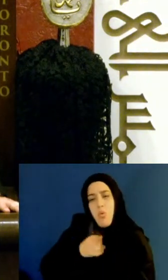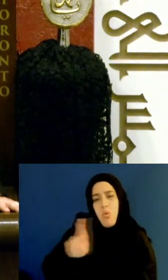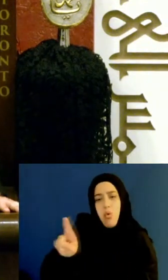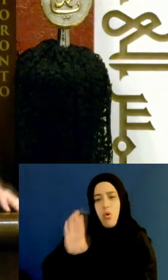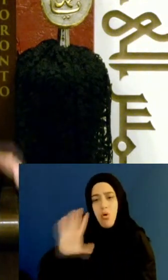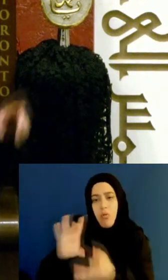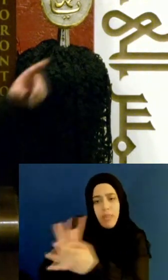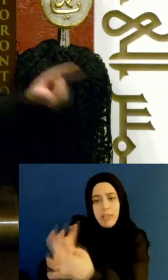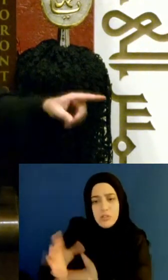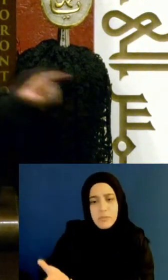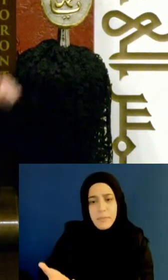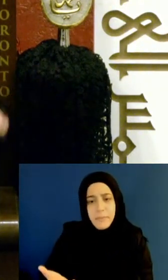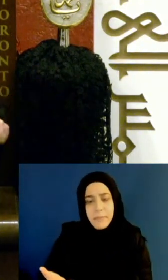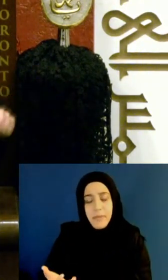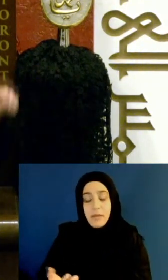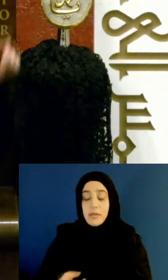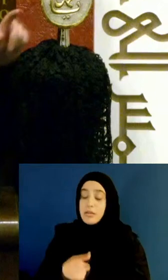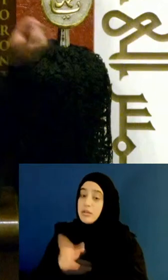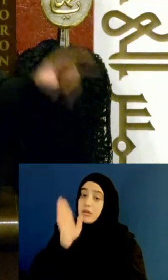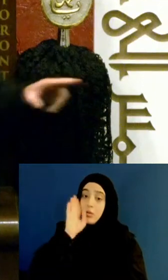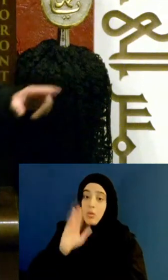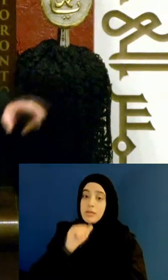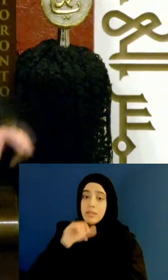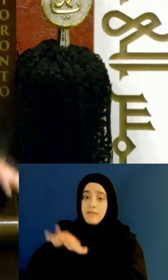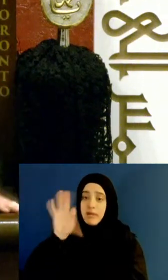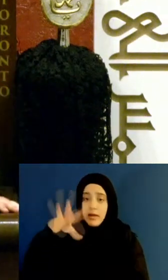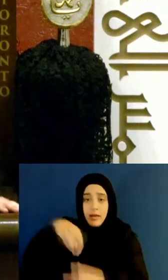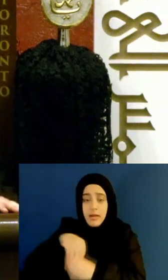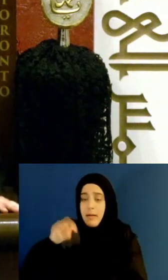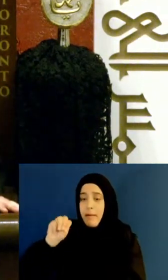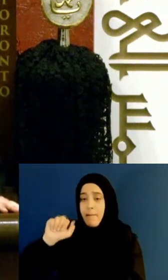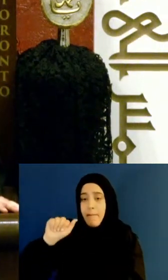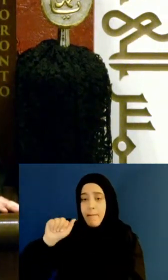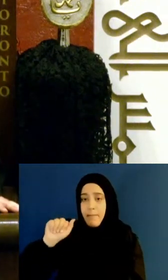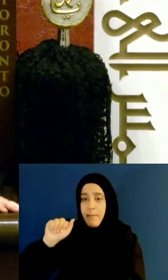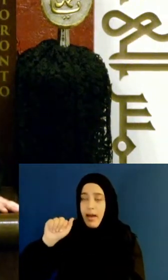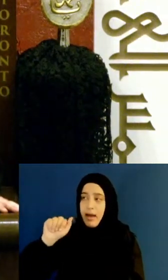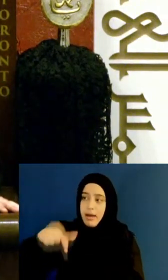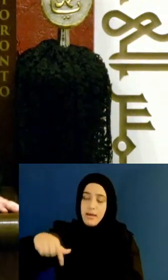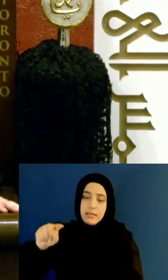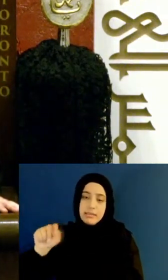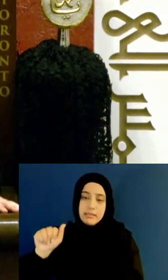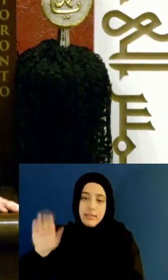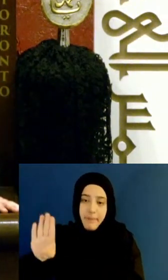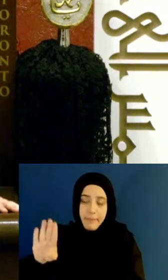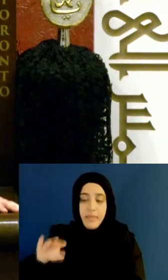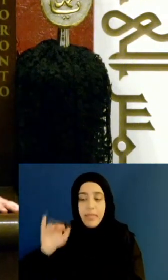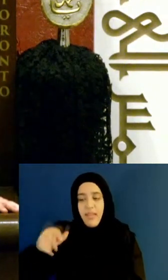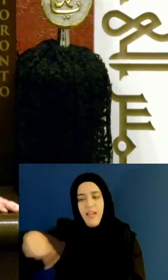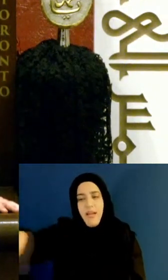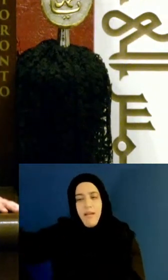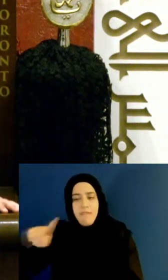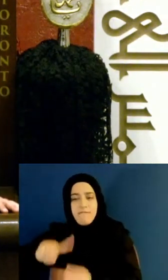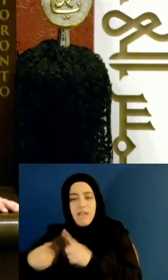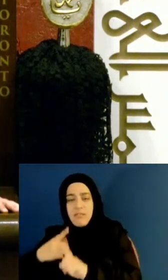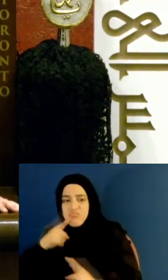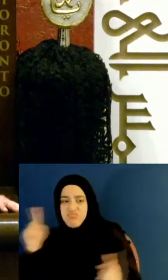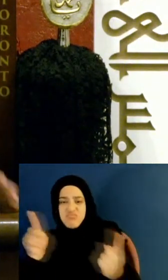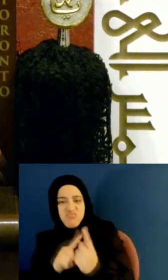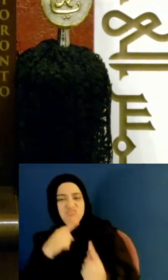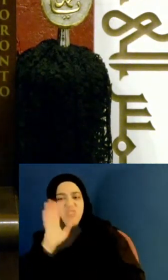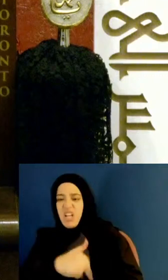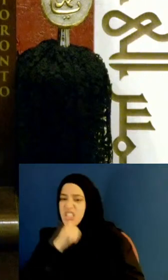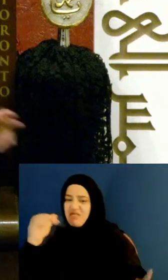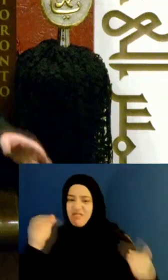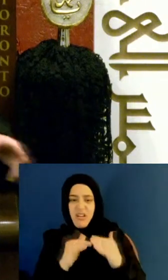in the Maqtal that Habib ibn Madahir or Muslim ibn Awsaja went to Hur and said, you know what, it's not fair. You are the reason